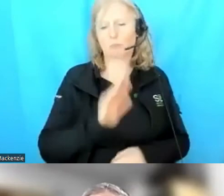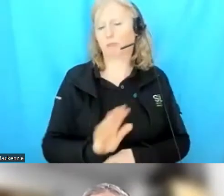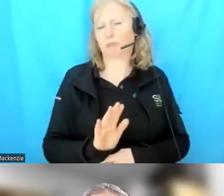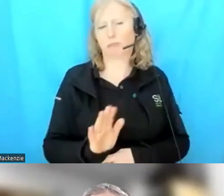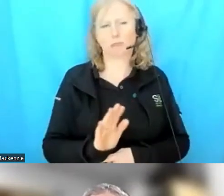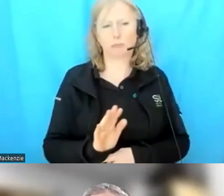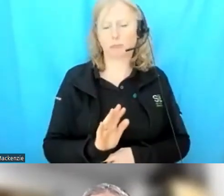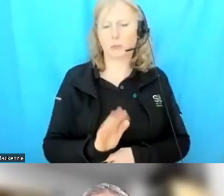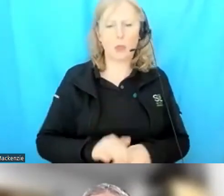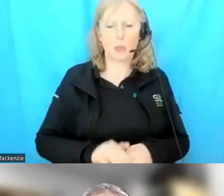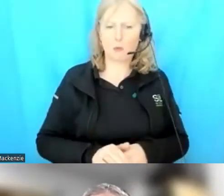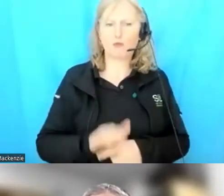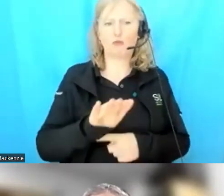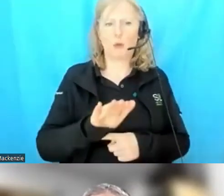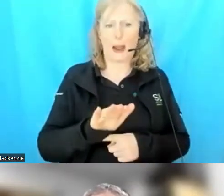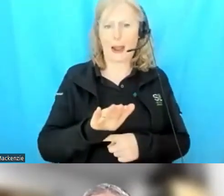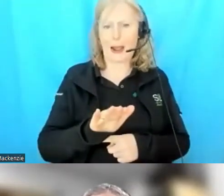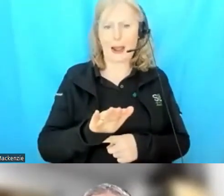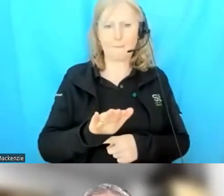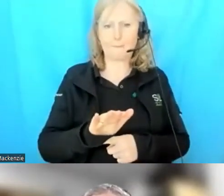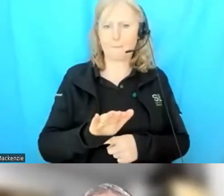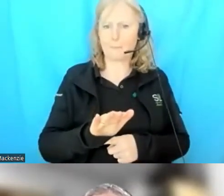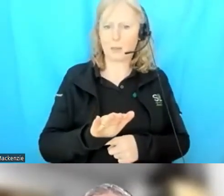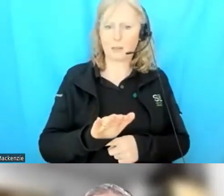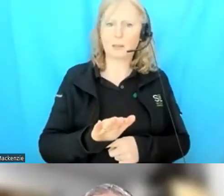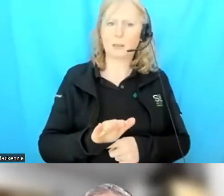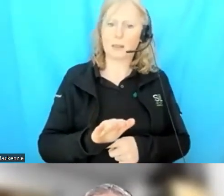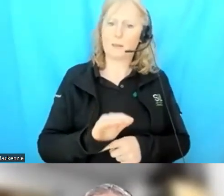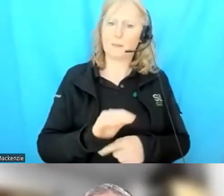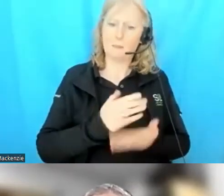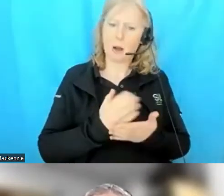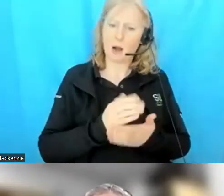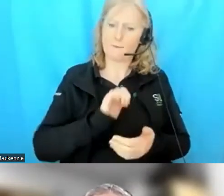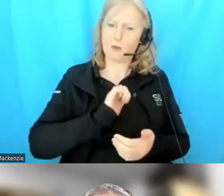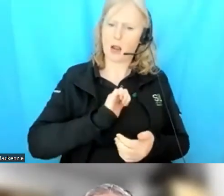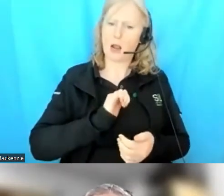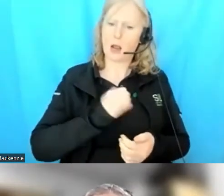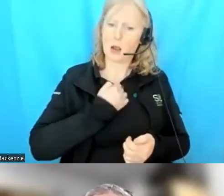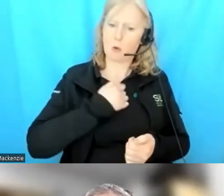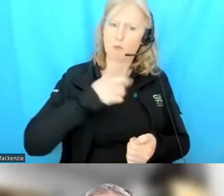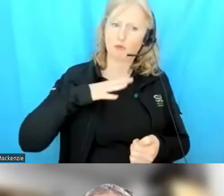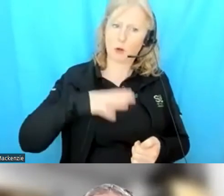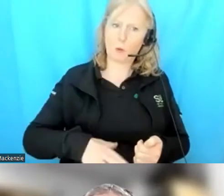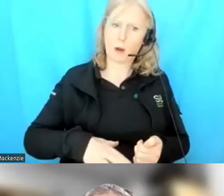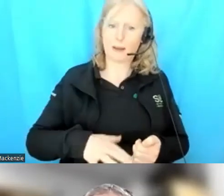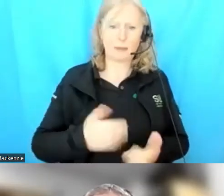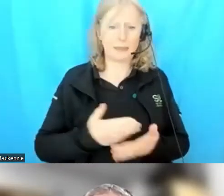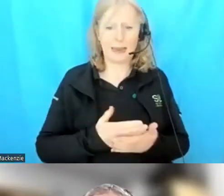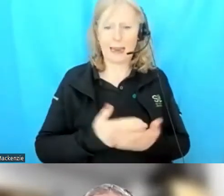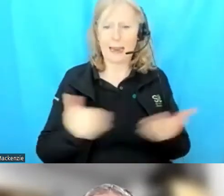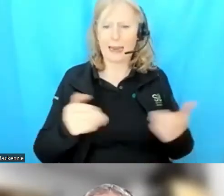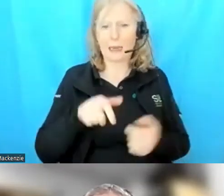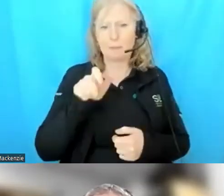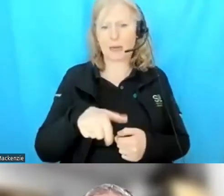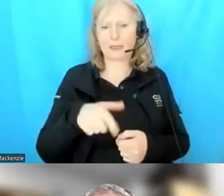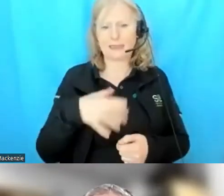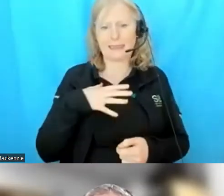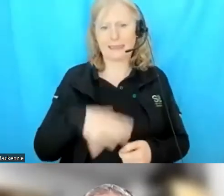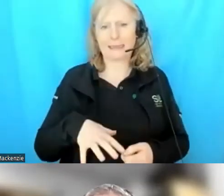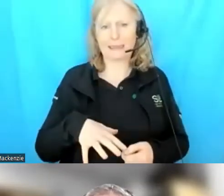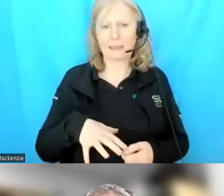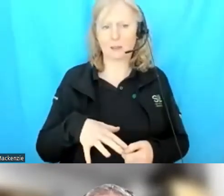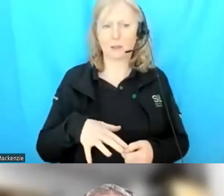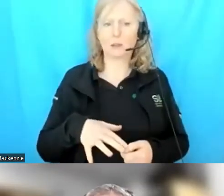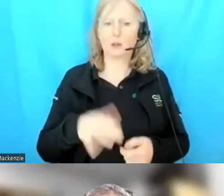ramp, it's part of our PSVAR kind of requirements. It is there for anyone who needs it, rain or shine. Drivers